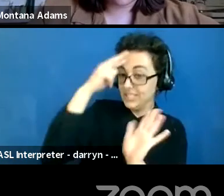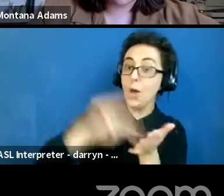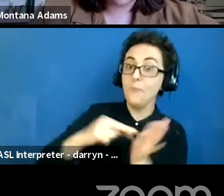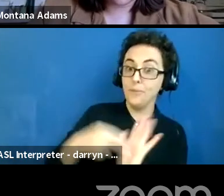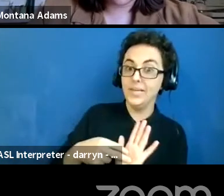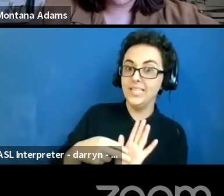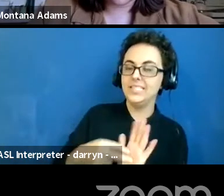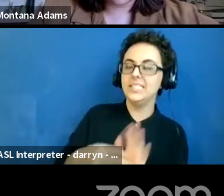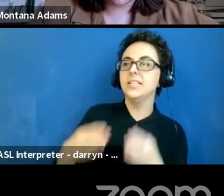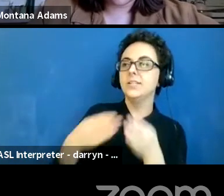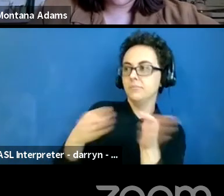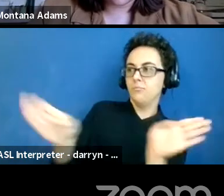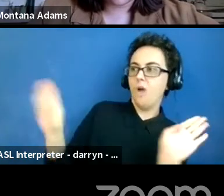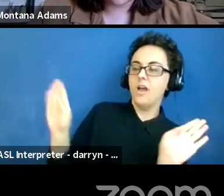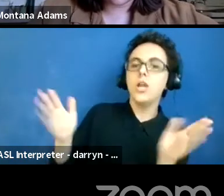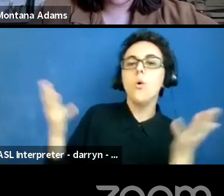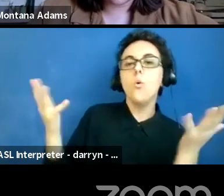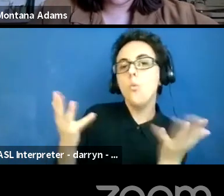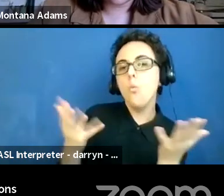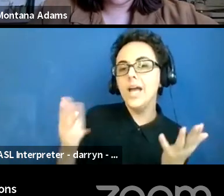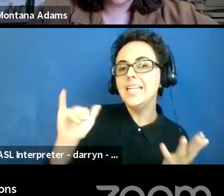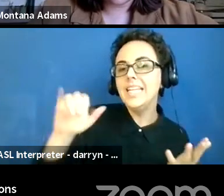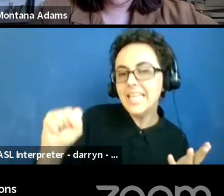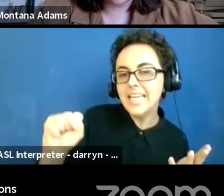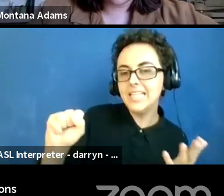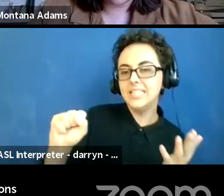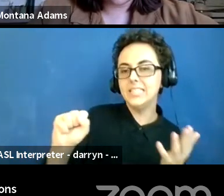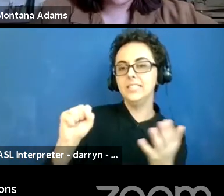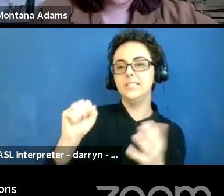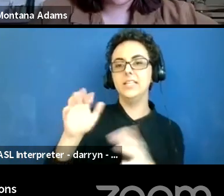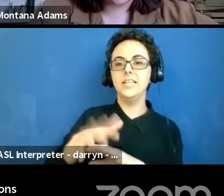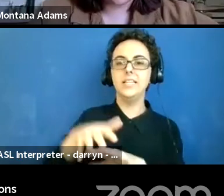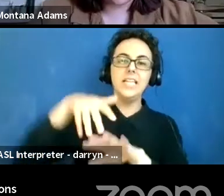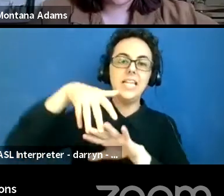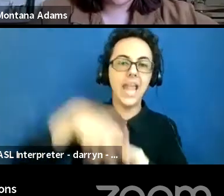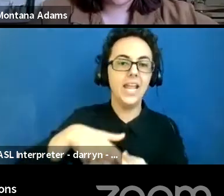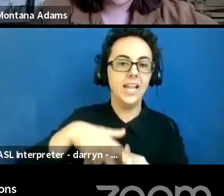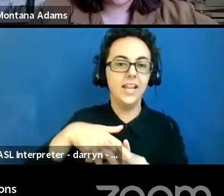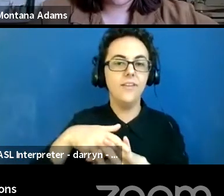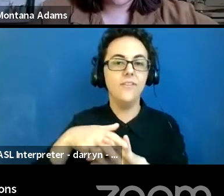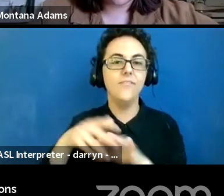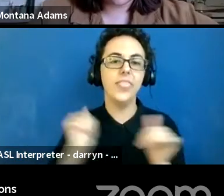Or my sub questions, should we even have to define it?